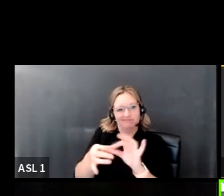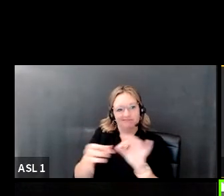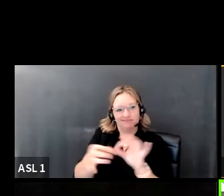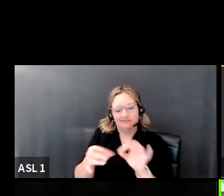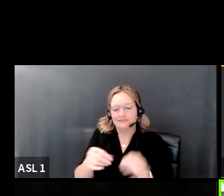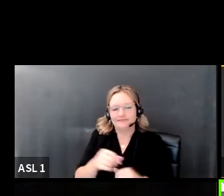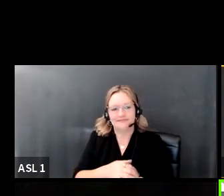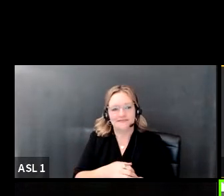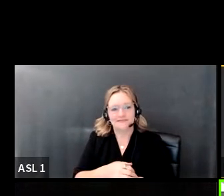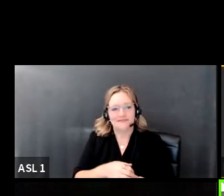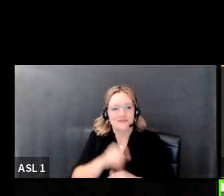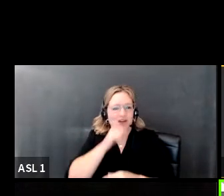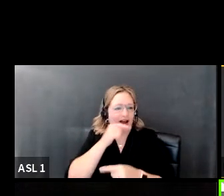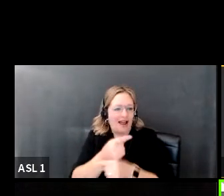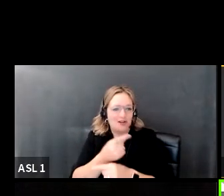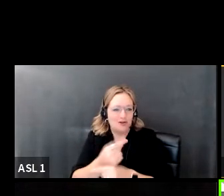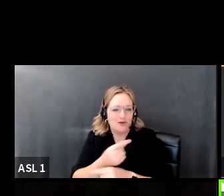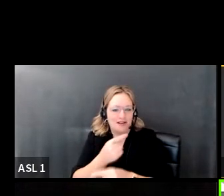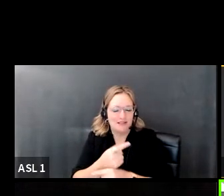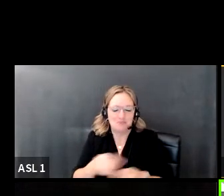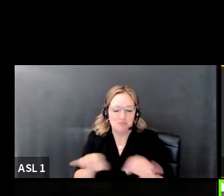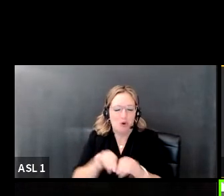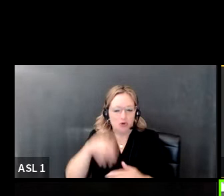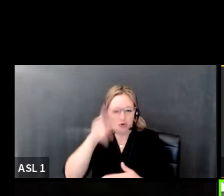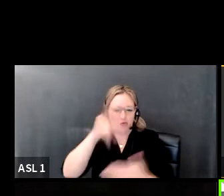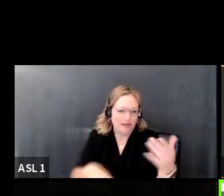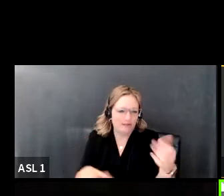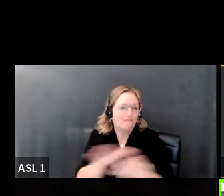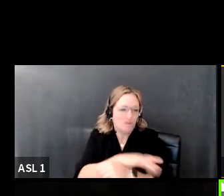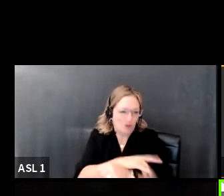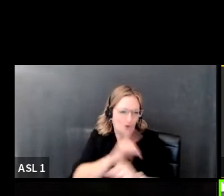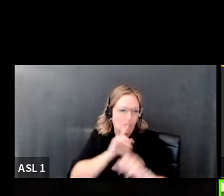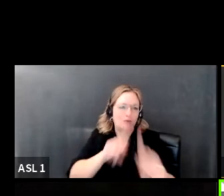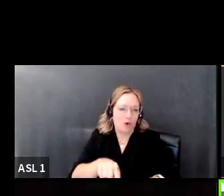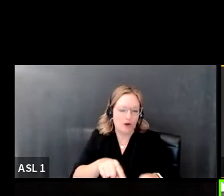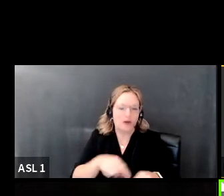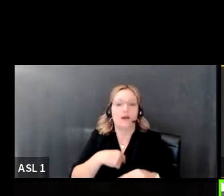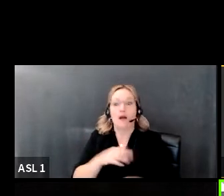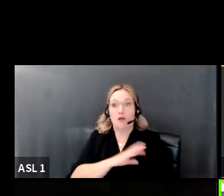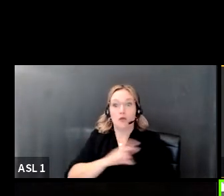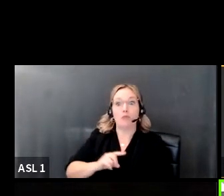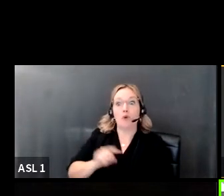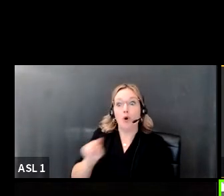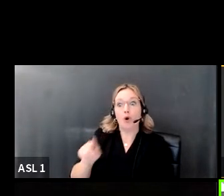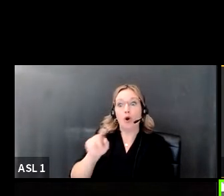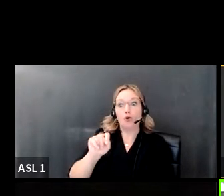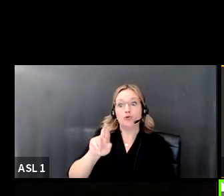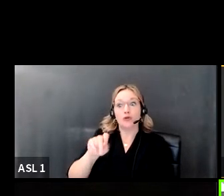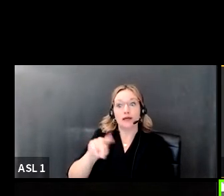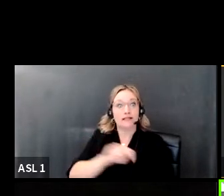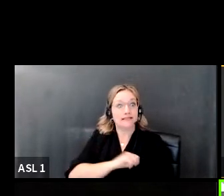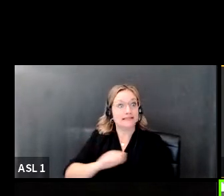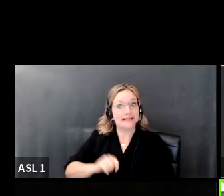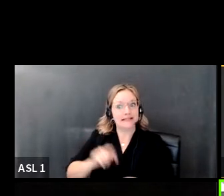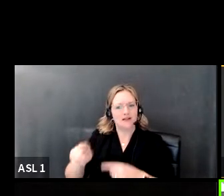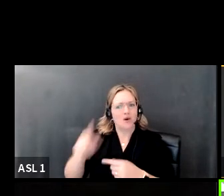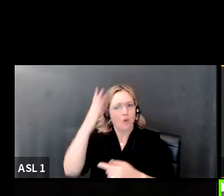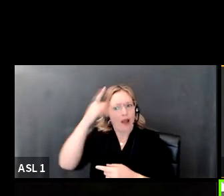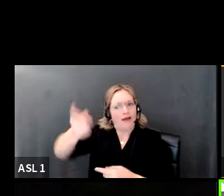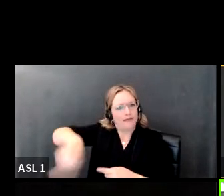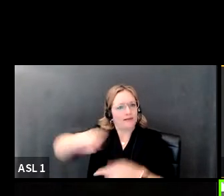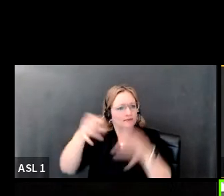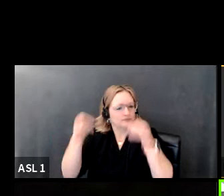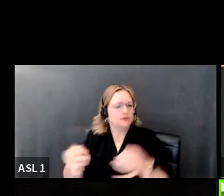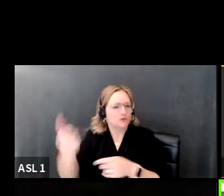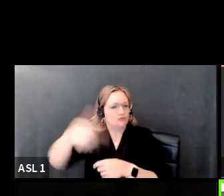do read the entire report as well as the minutes of the trustees of that board as to why they made their own decision to cancel a program